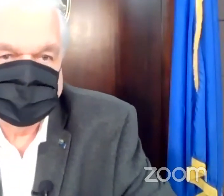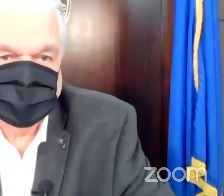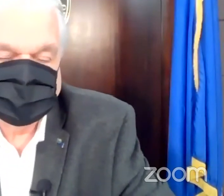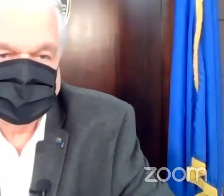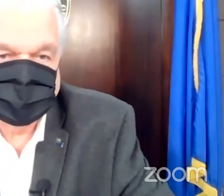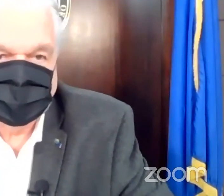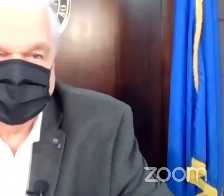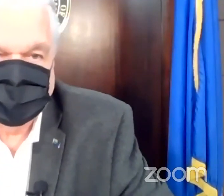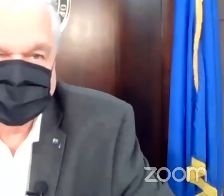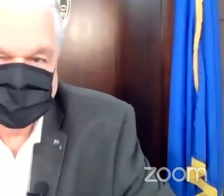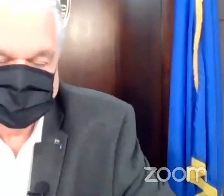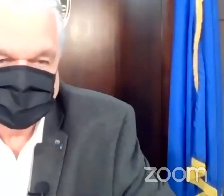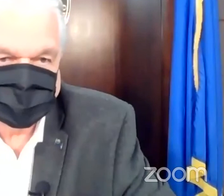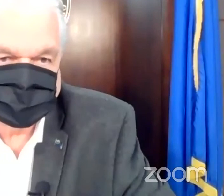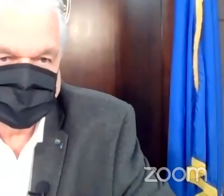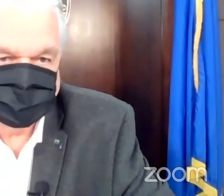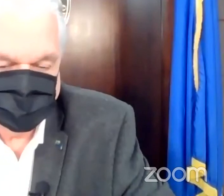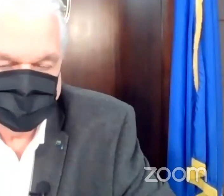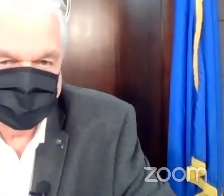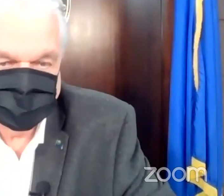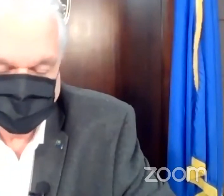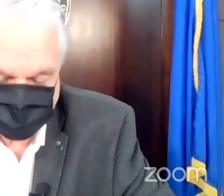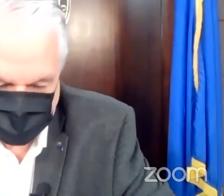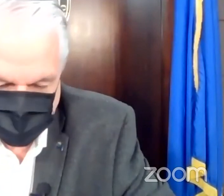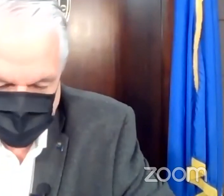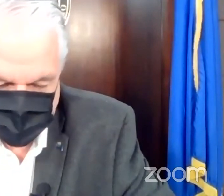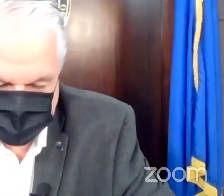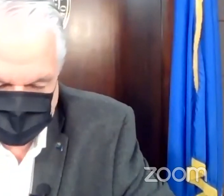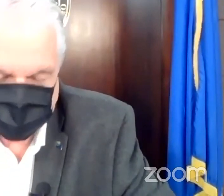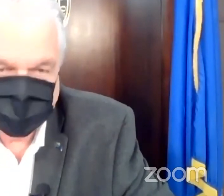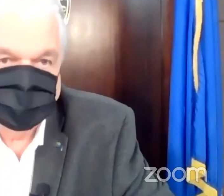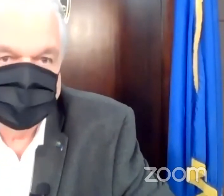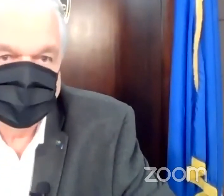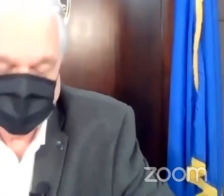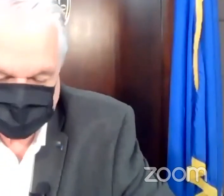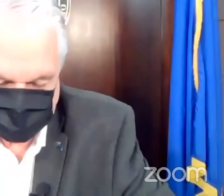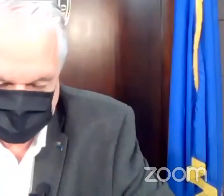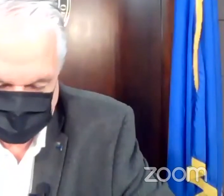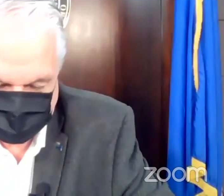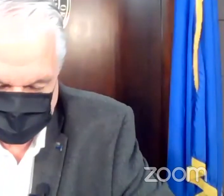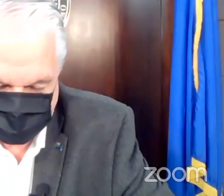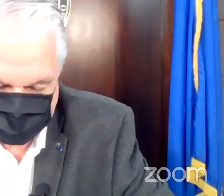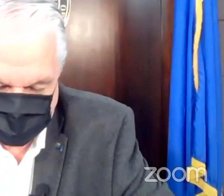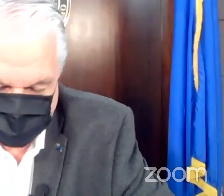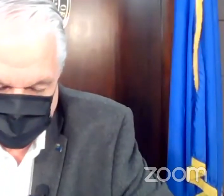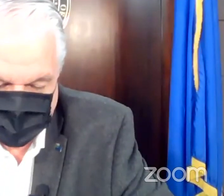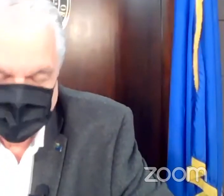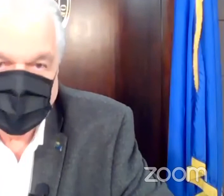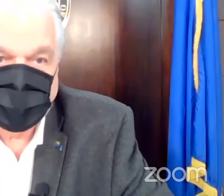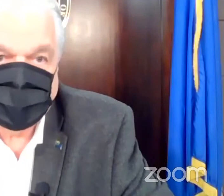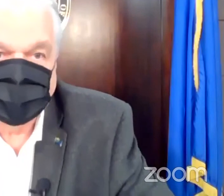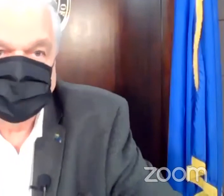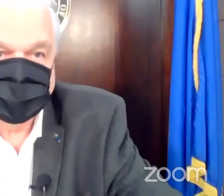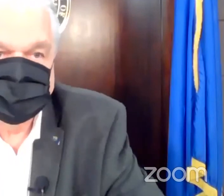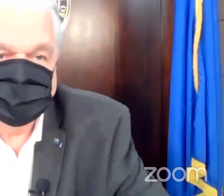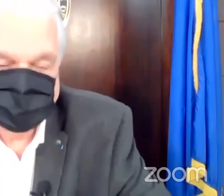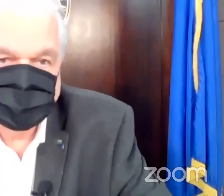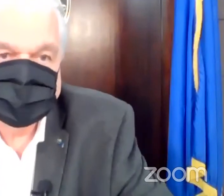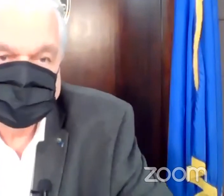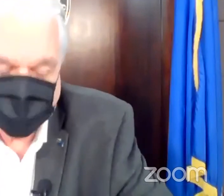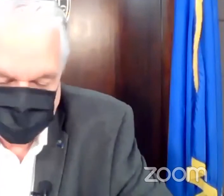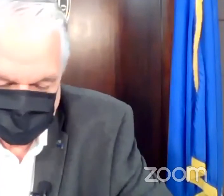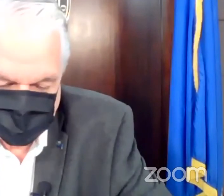self-imposed isolation. I'm wearing a mask because I've got staff in here with me. So we're back to work, back to normal. I hope all